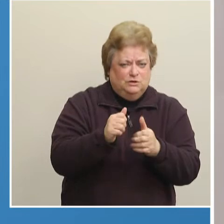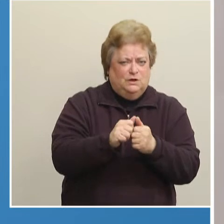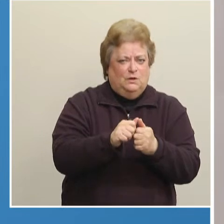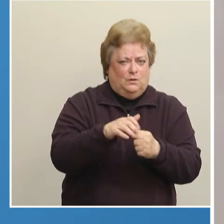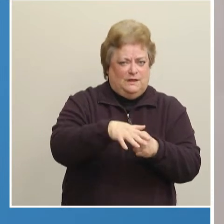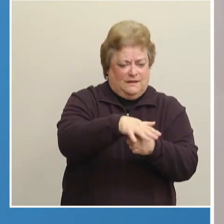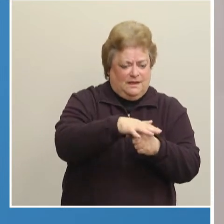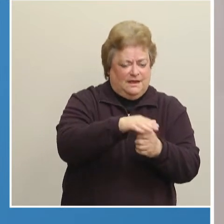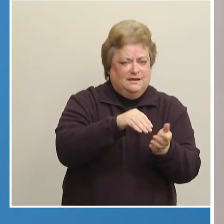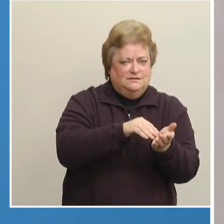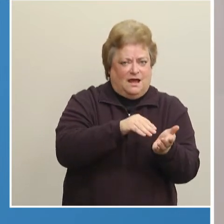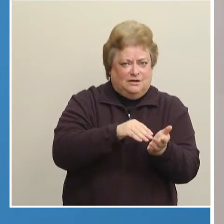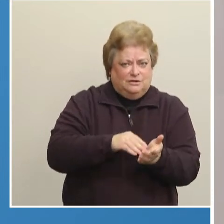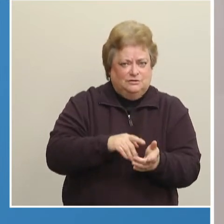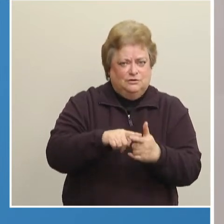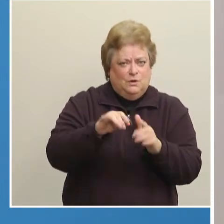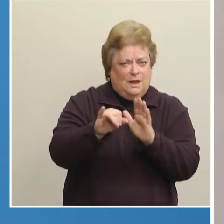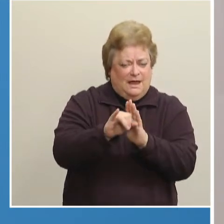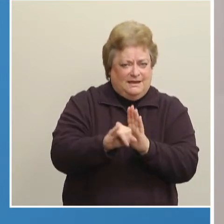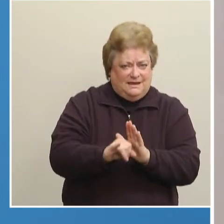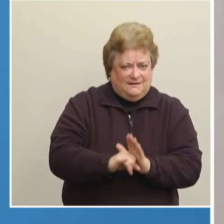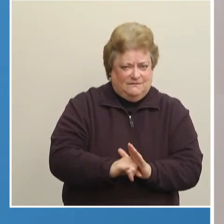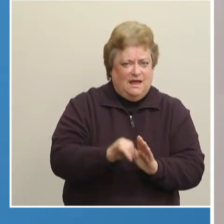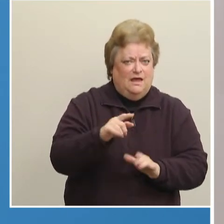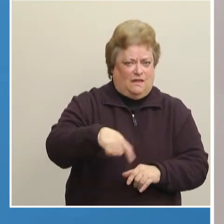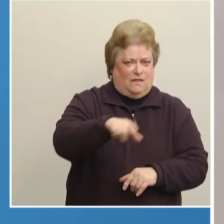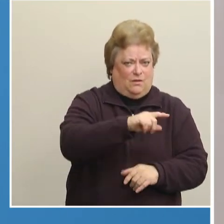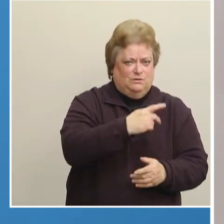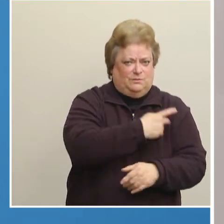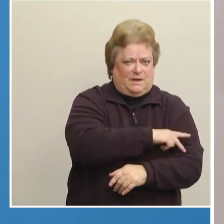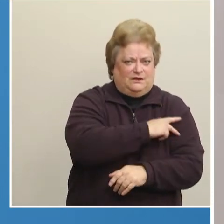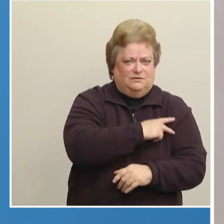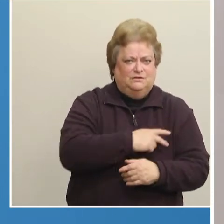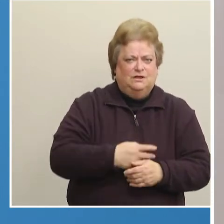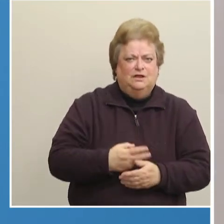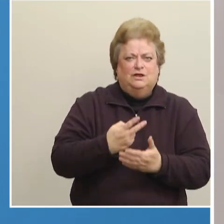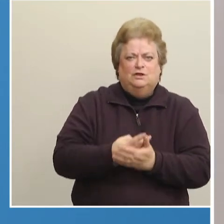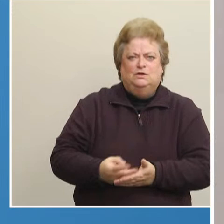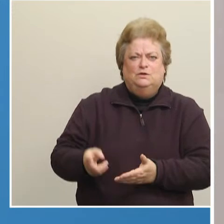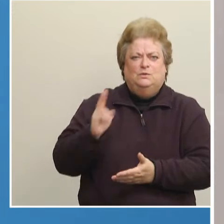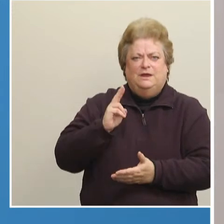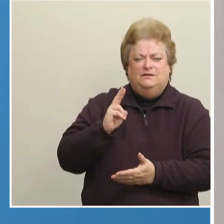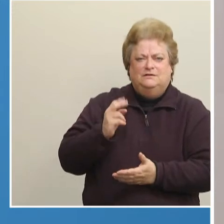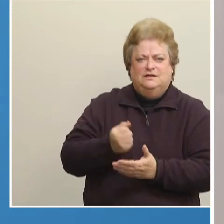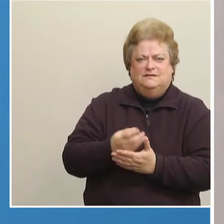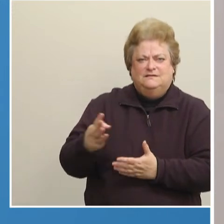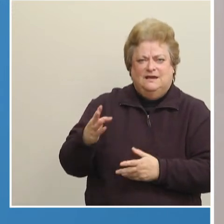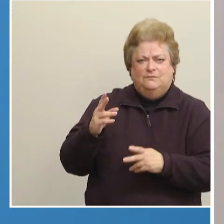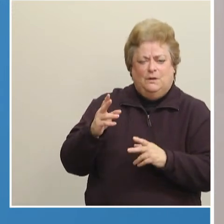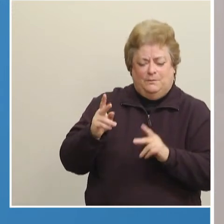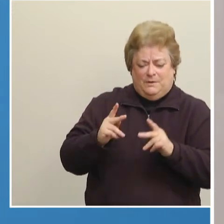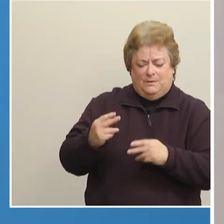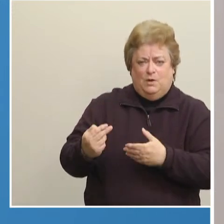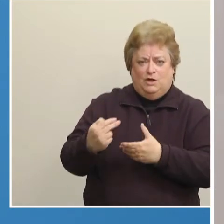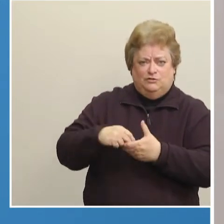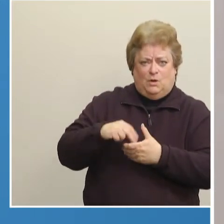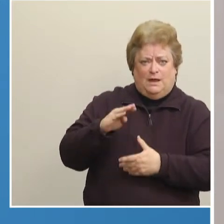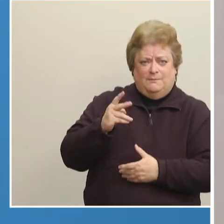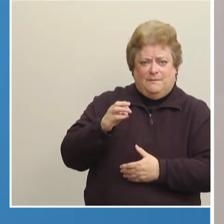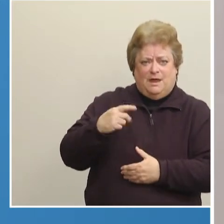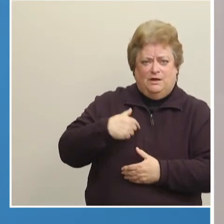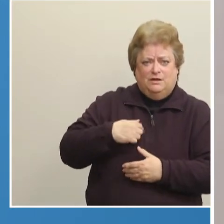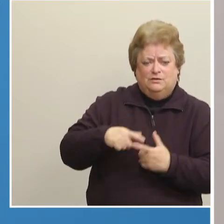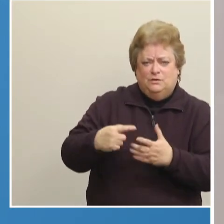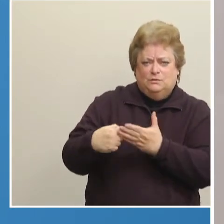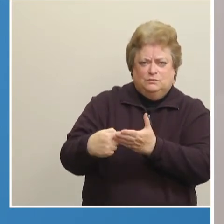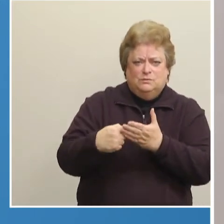local physician to identify patients. 2 weeks ago, several guests joined the mayor and me to talk about